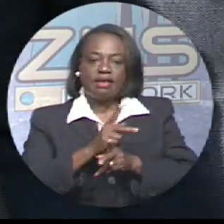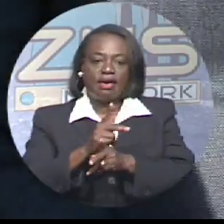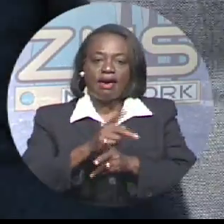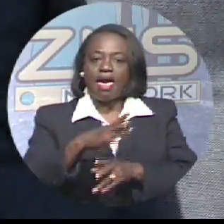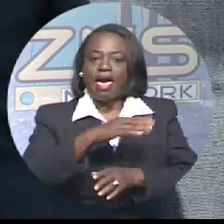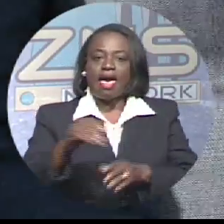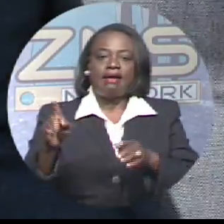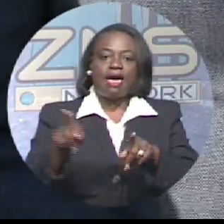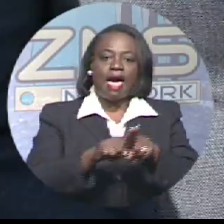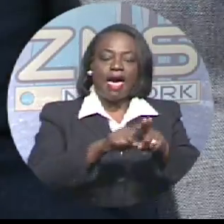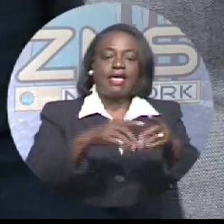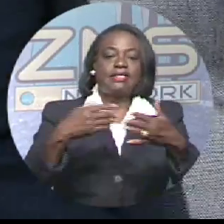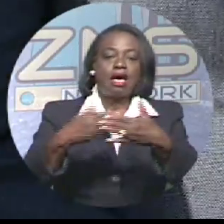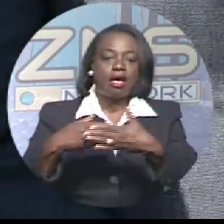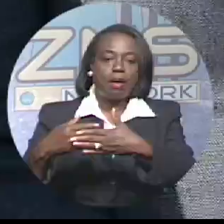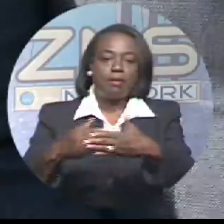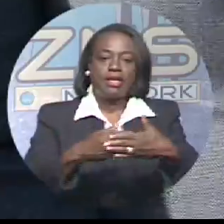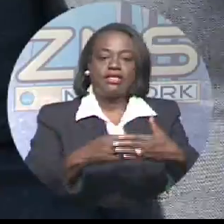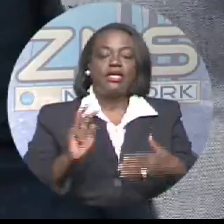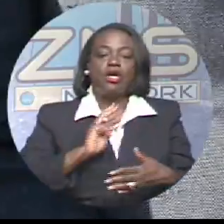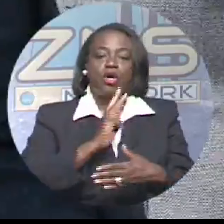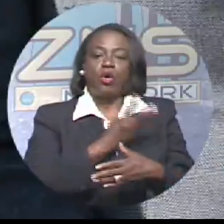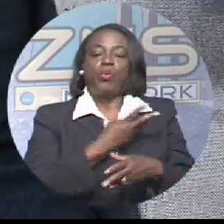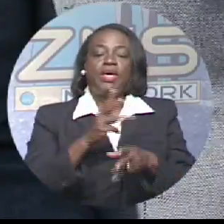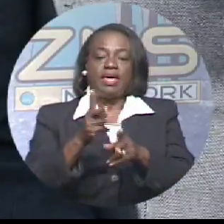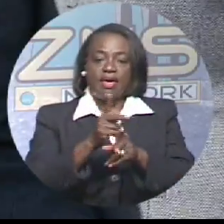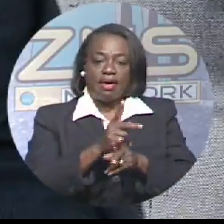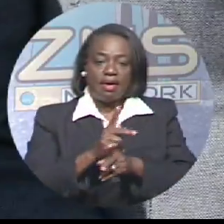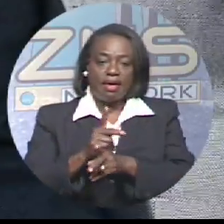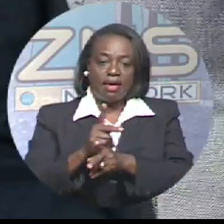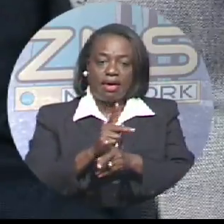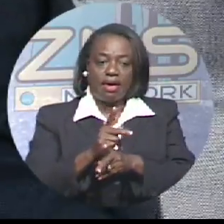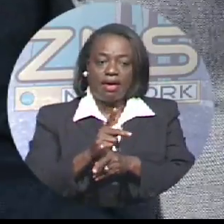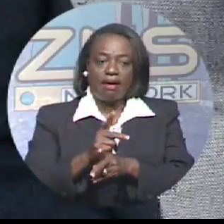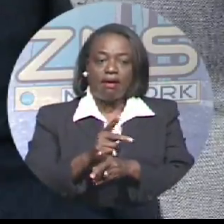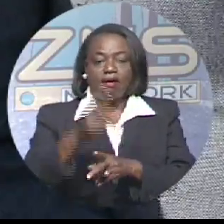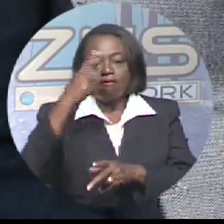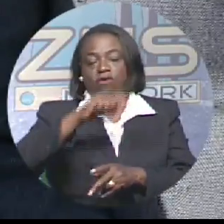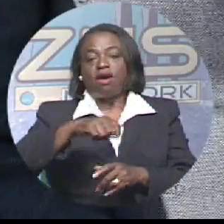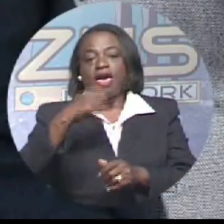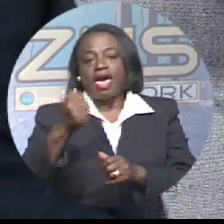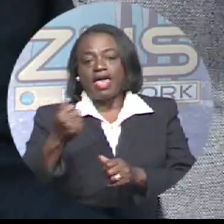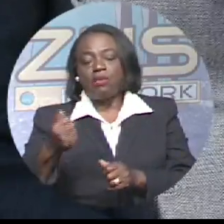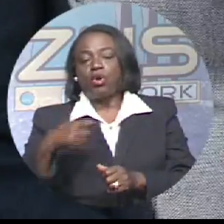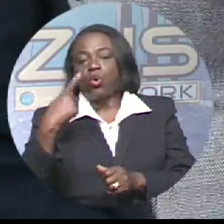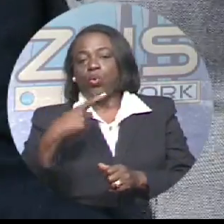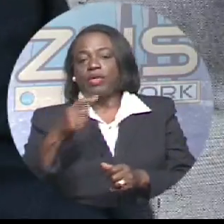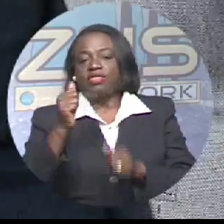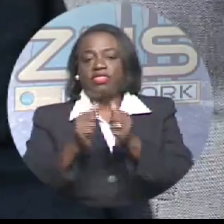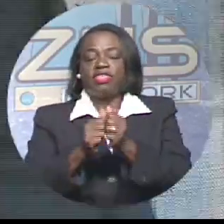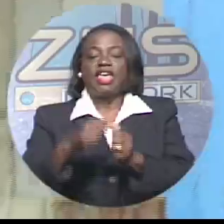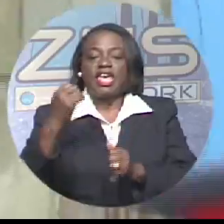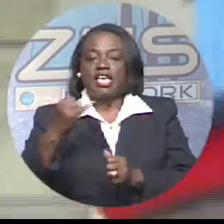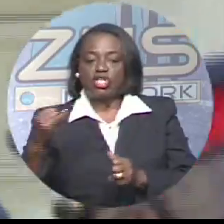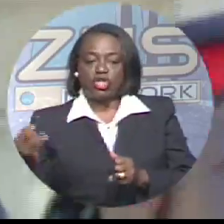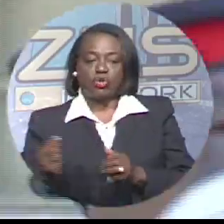want to be there for whoever has issues to prevent the lethal fatalities that we see